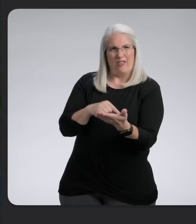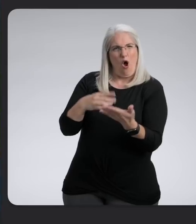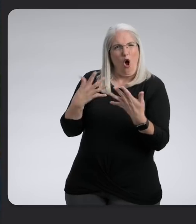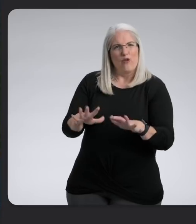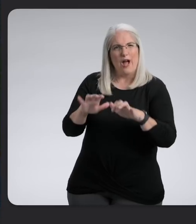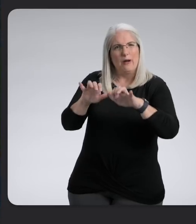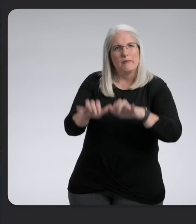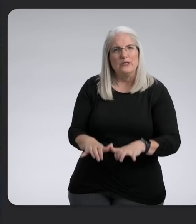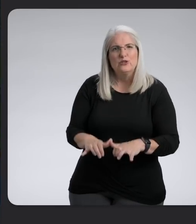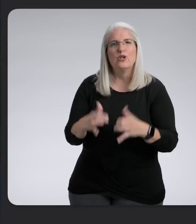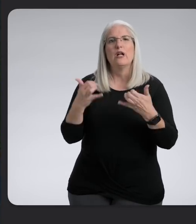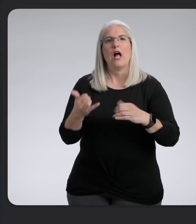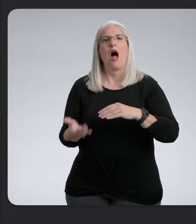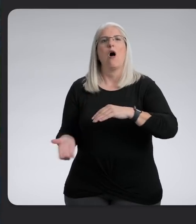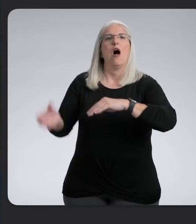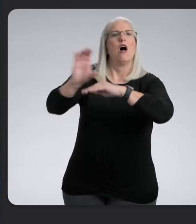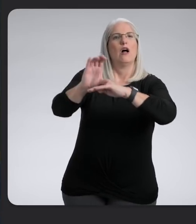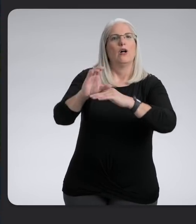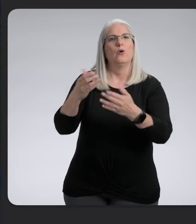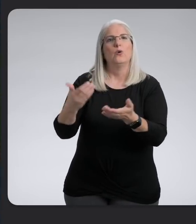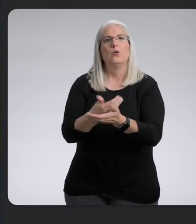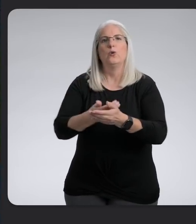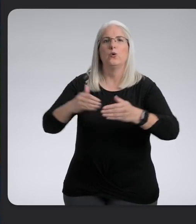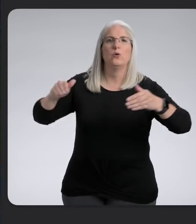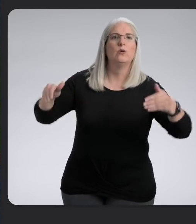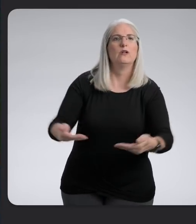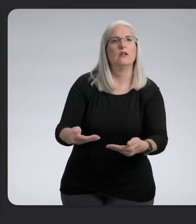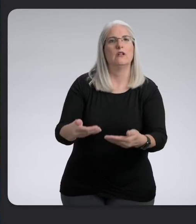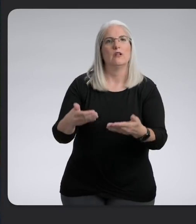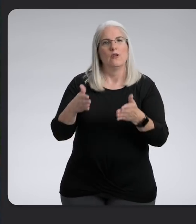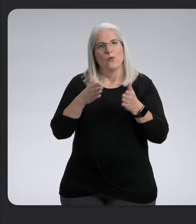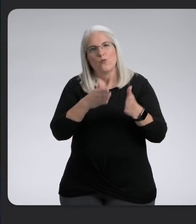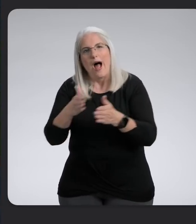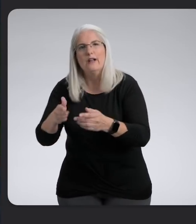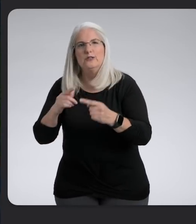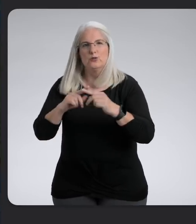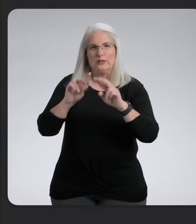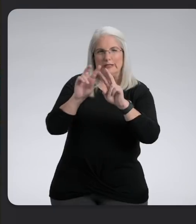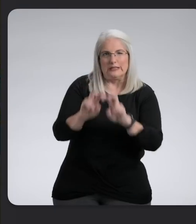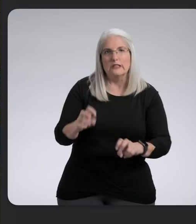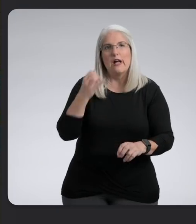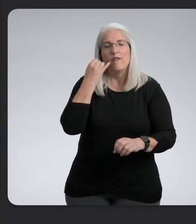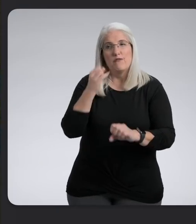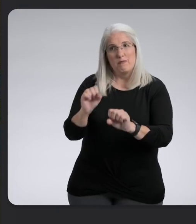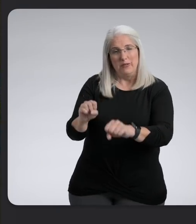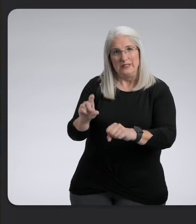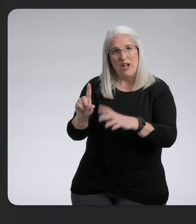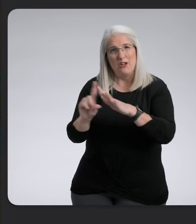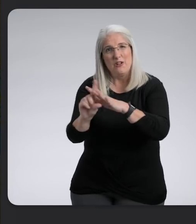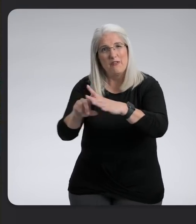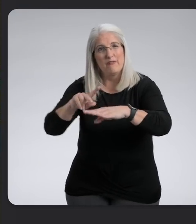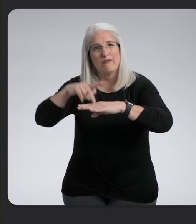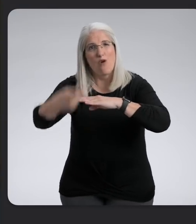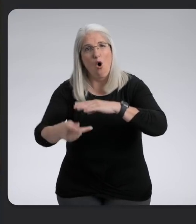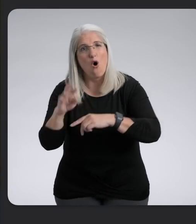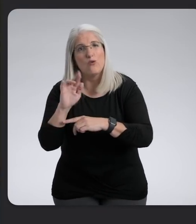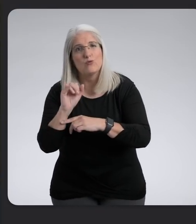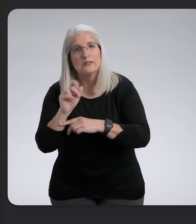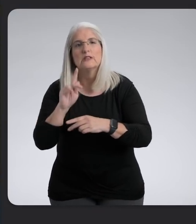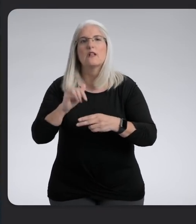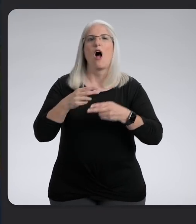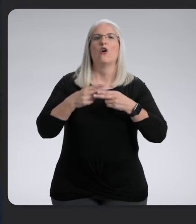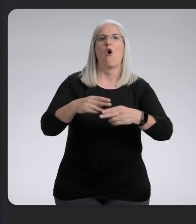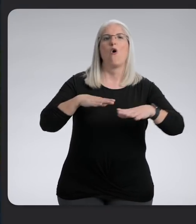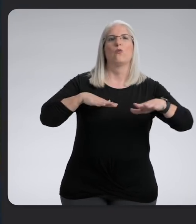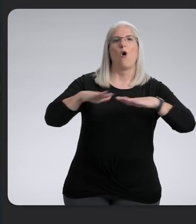to introduce a completely new way to assess your risk of falling, called Walking Steadiness. For the